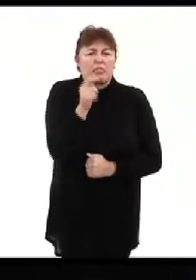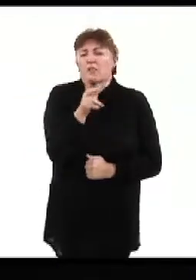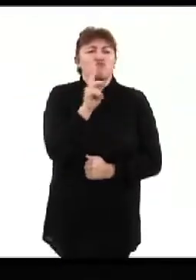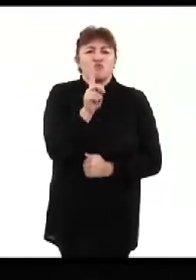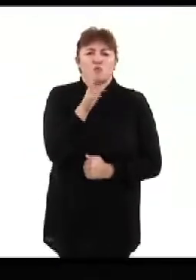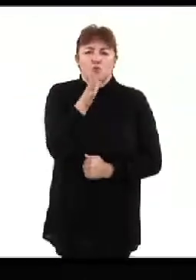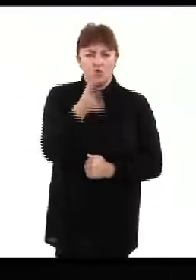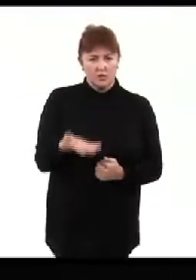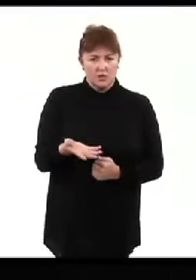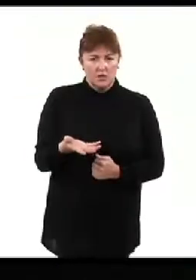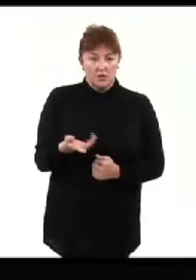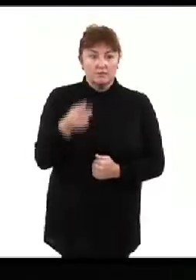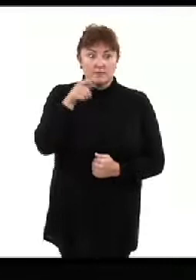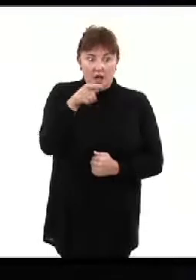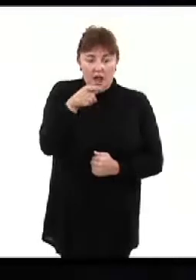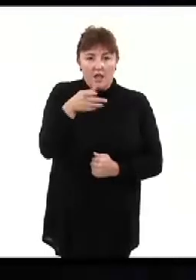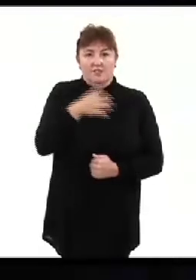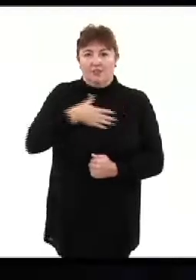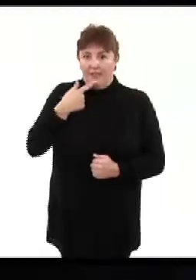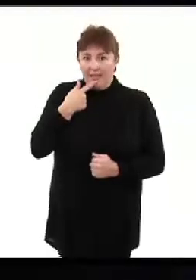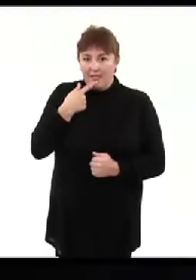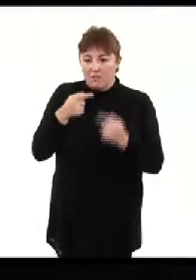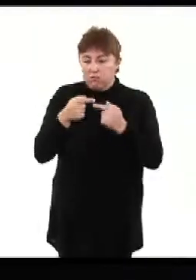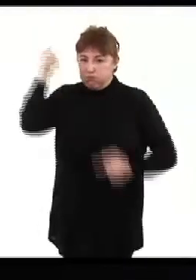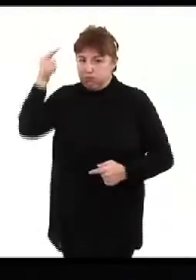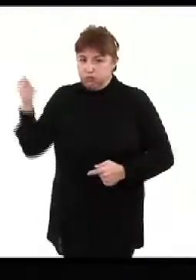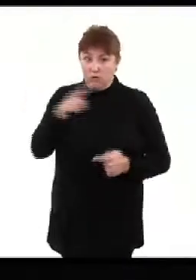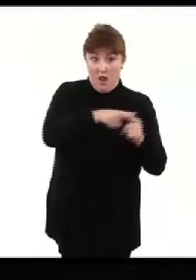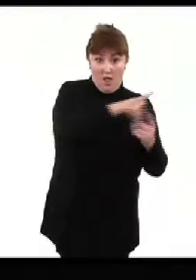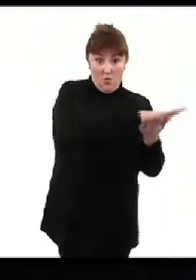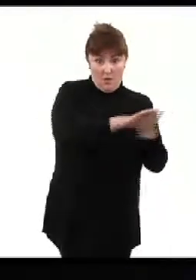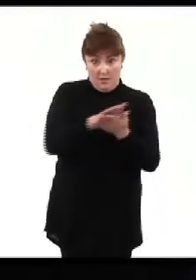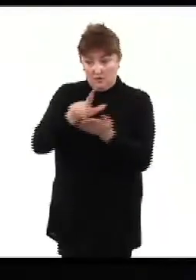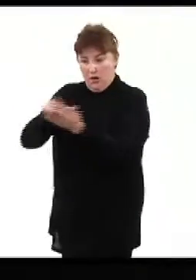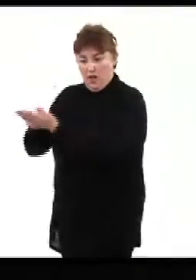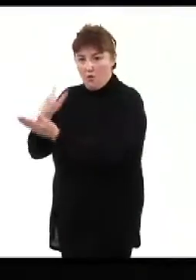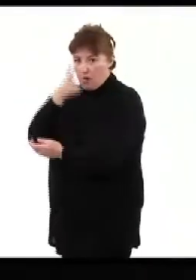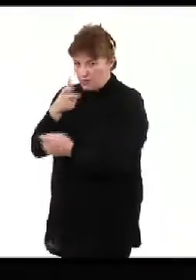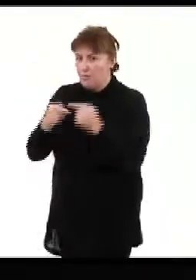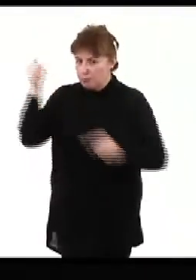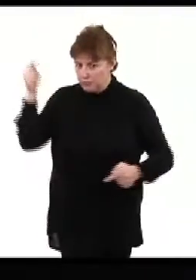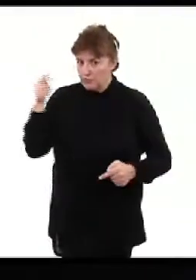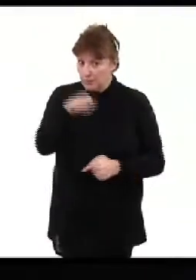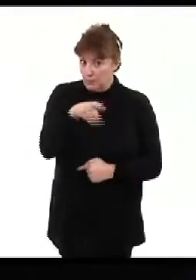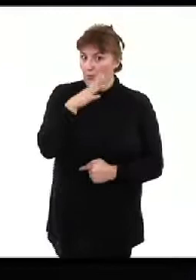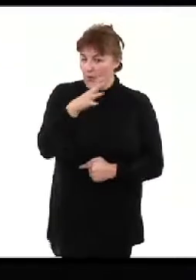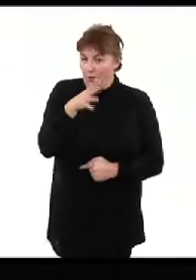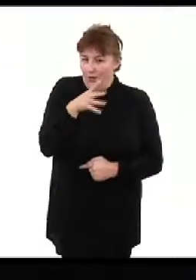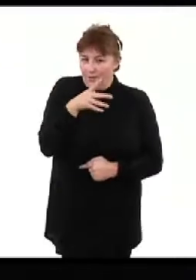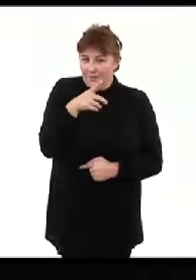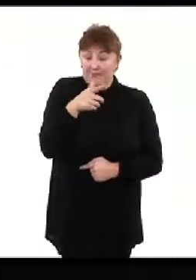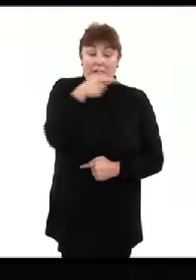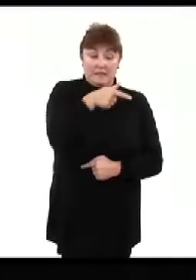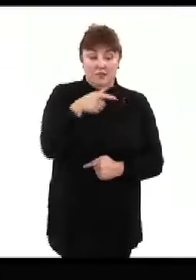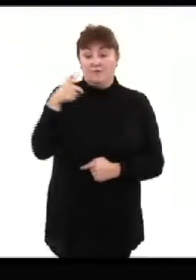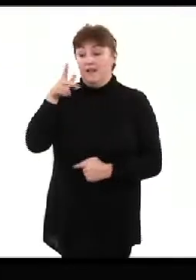lead to really a very different, fundamental difference between spoken and sign language, where you have some of this iconicity in spoken language, but